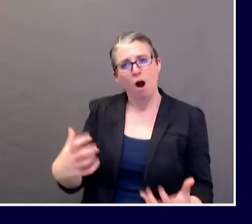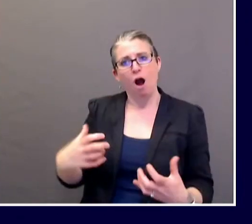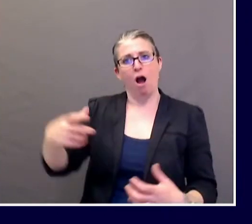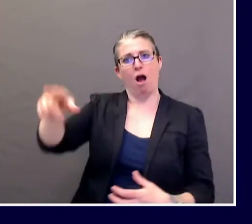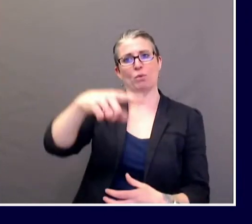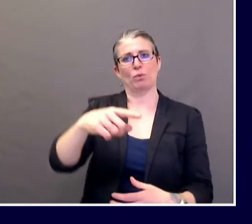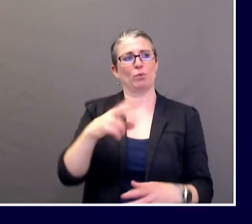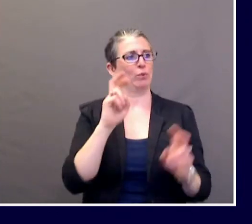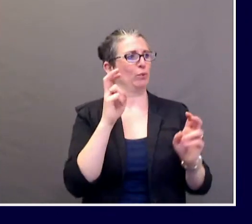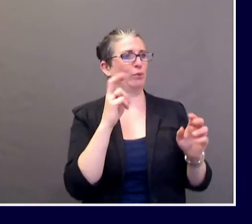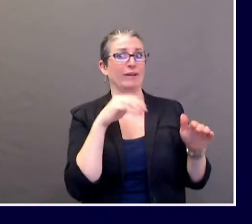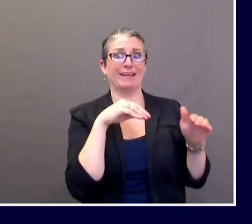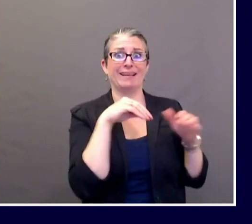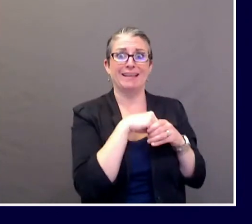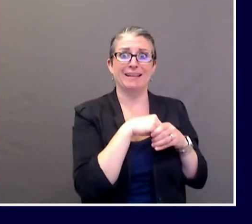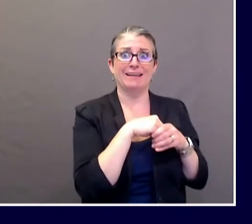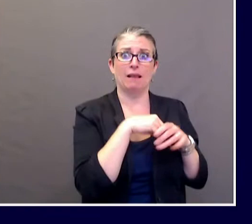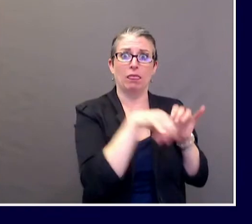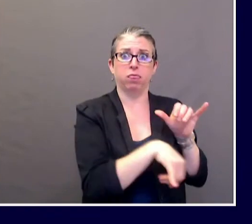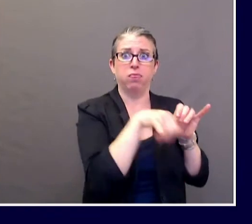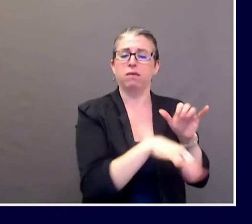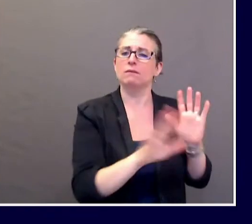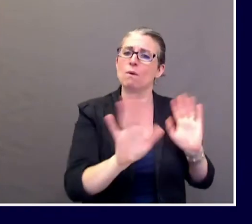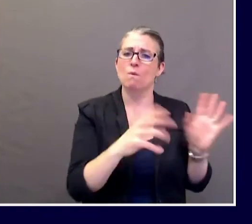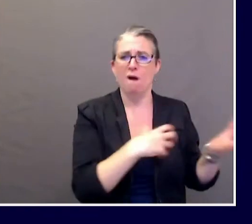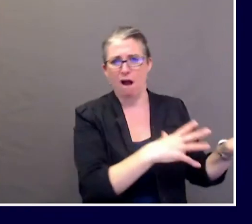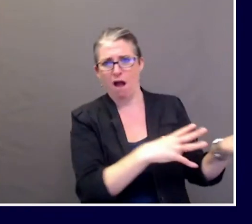Joe Lawler next.